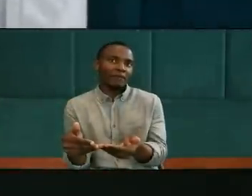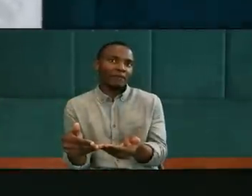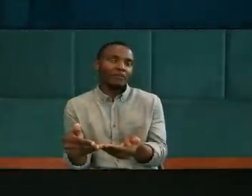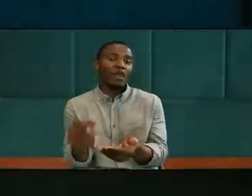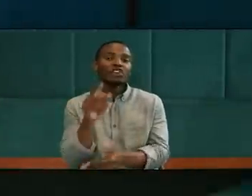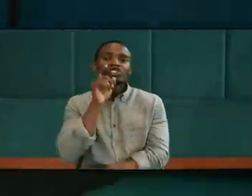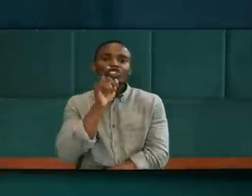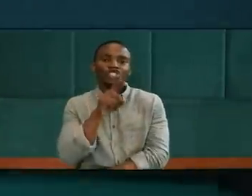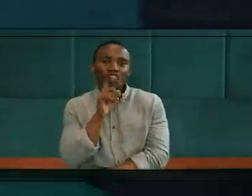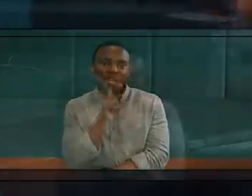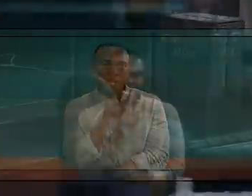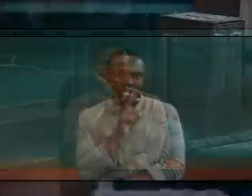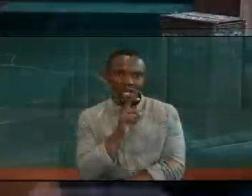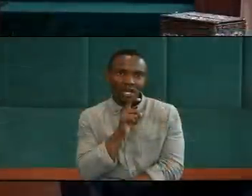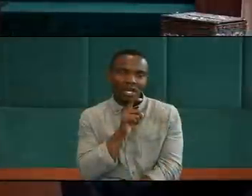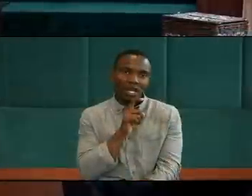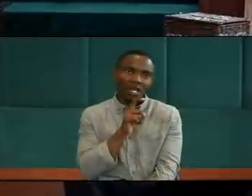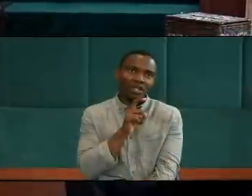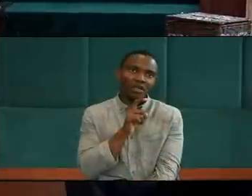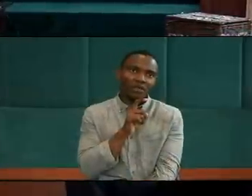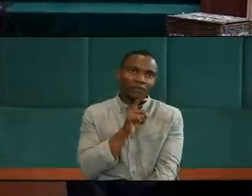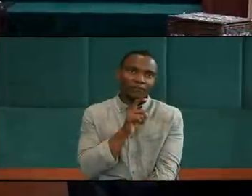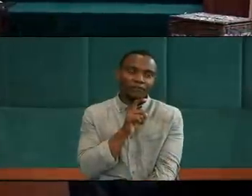a rooster.